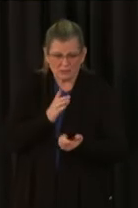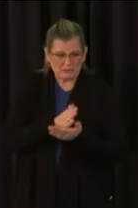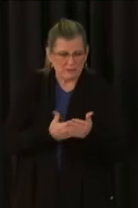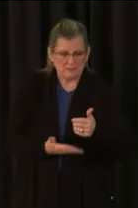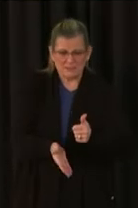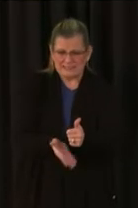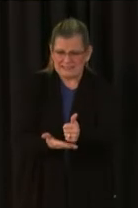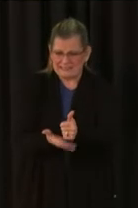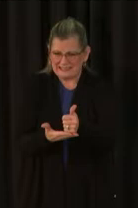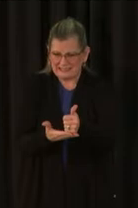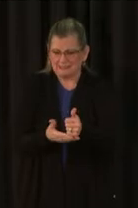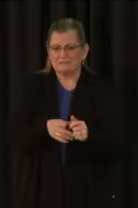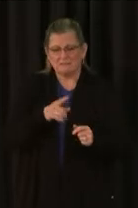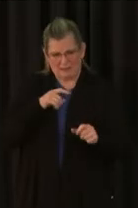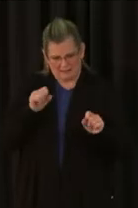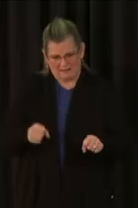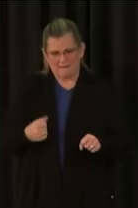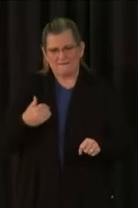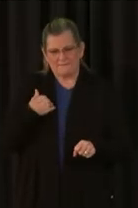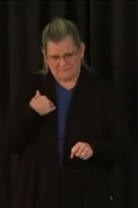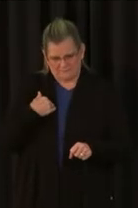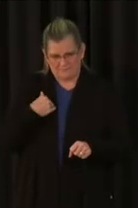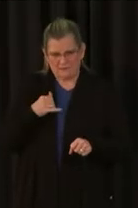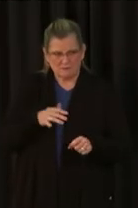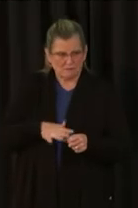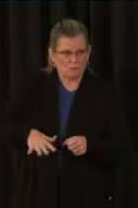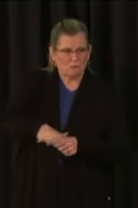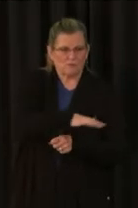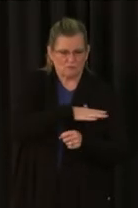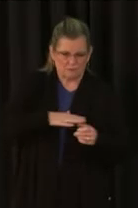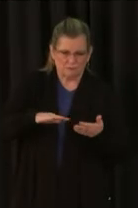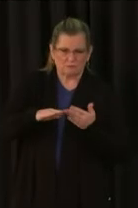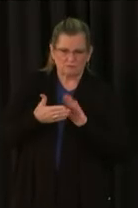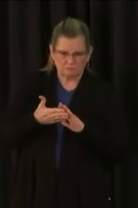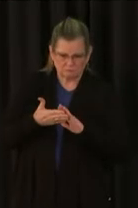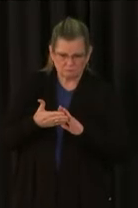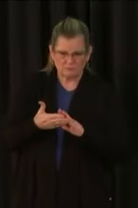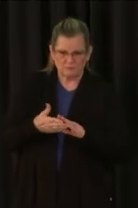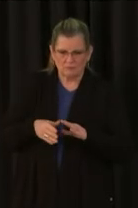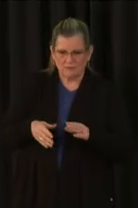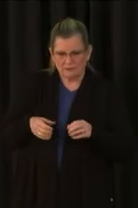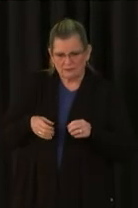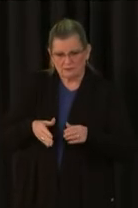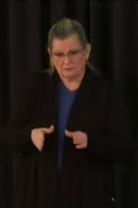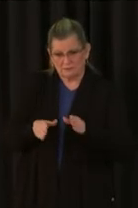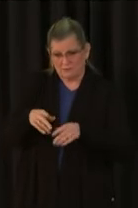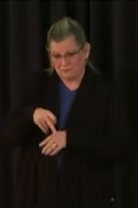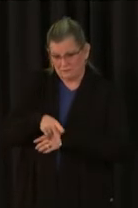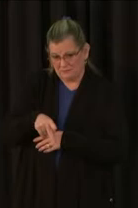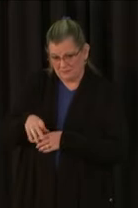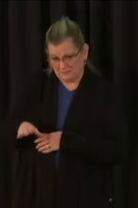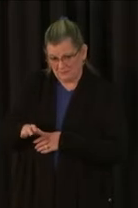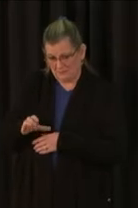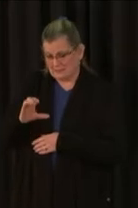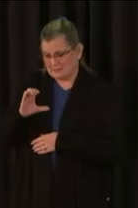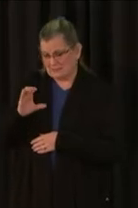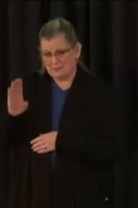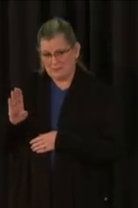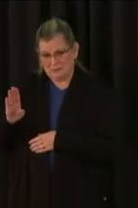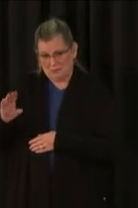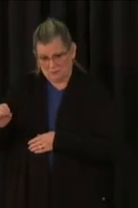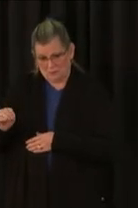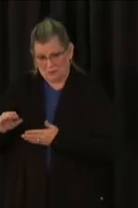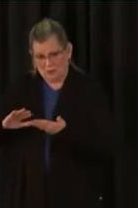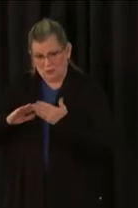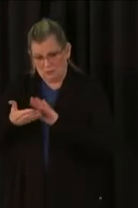assistance, there is assistance across the city. Our Main Street programs, our CBOs, our community-based